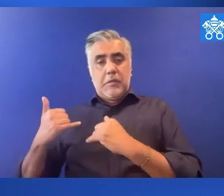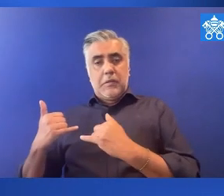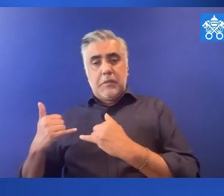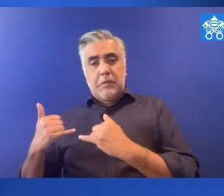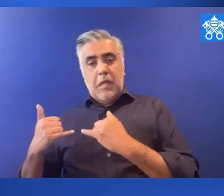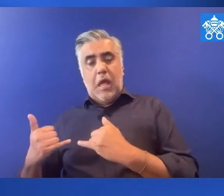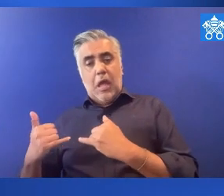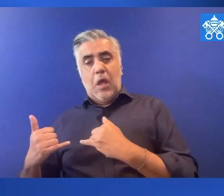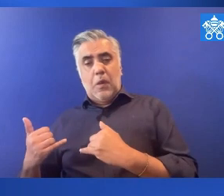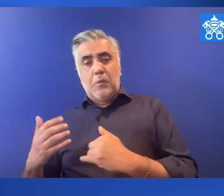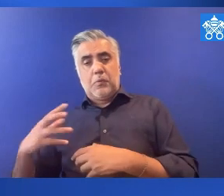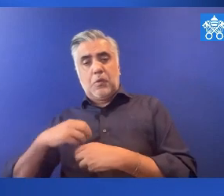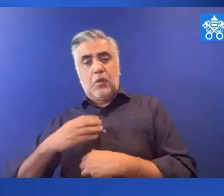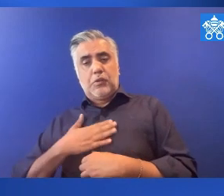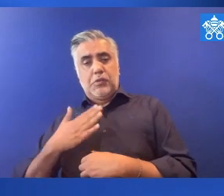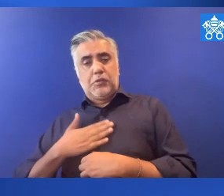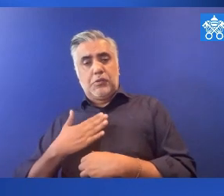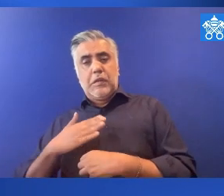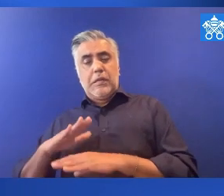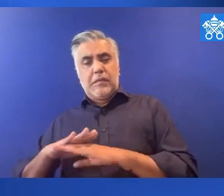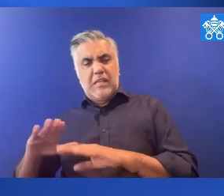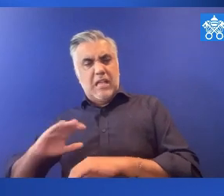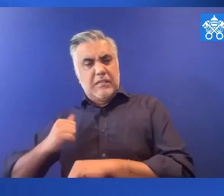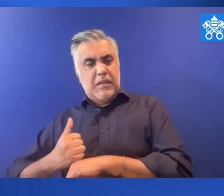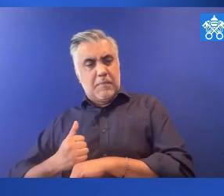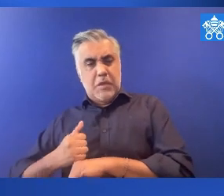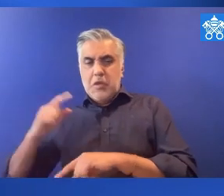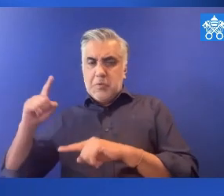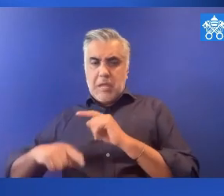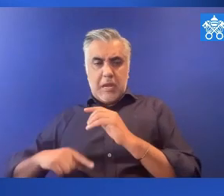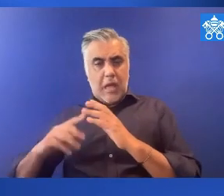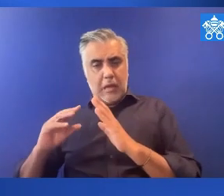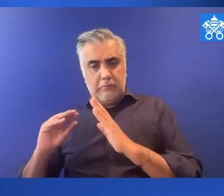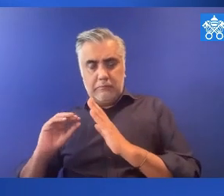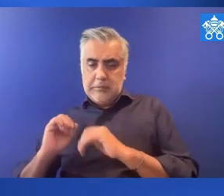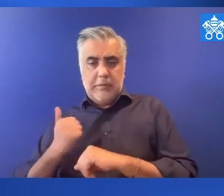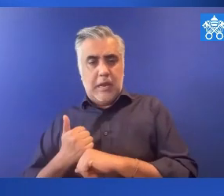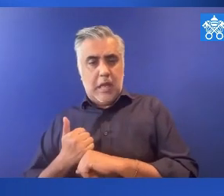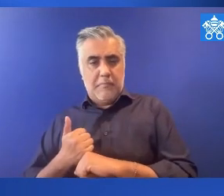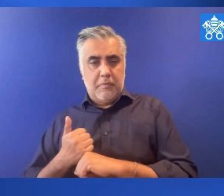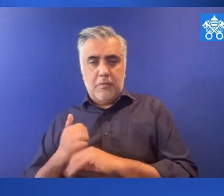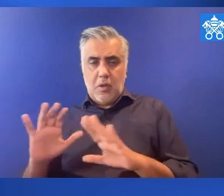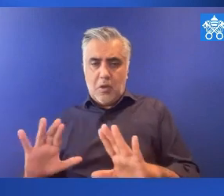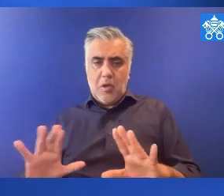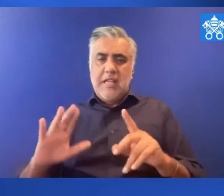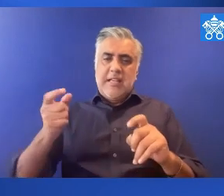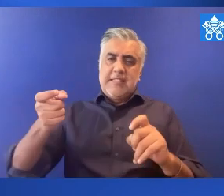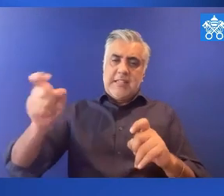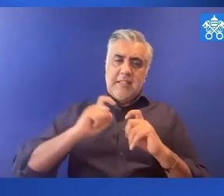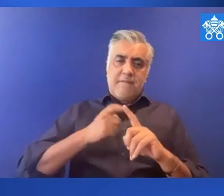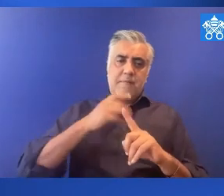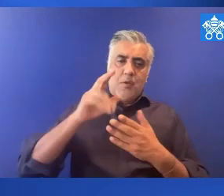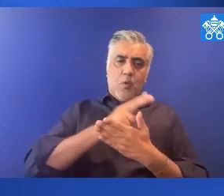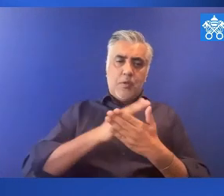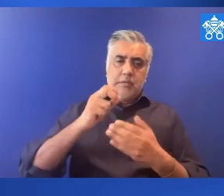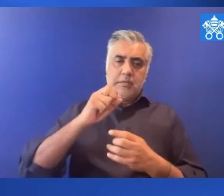You cannot say to yourself, now I'll have consolation. It's not something piloted. It cannot be programmed at